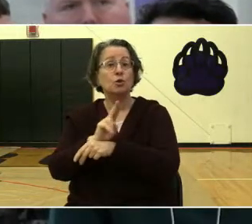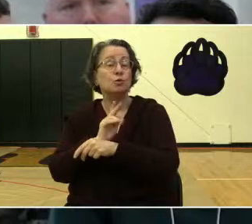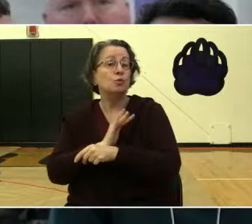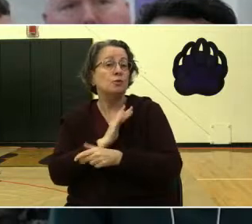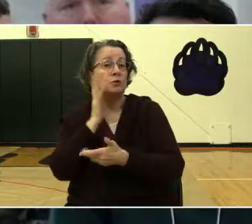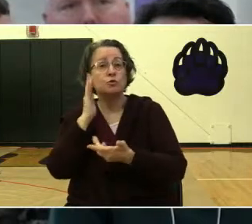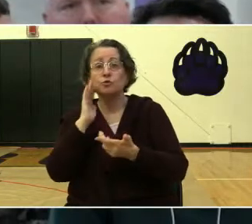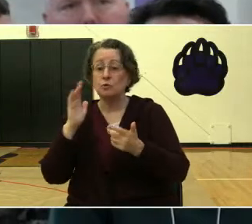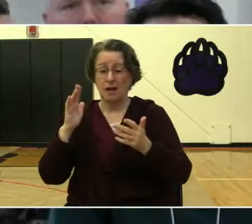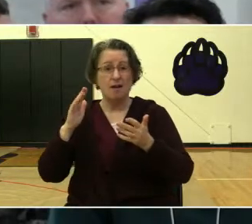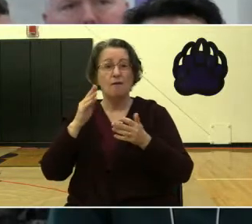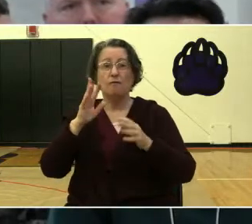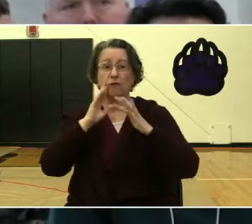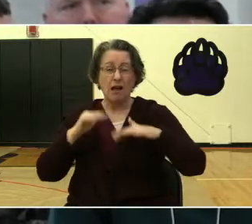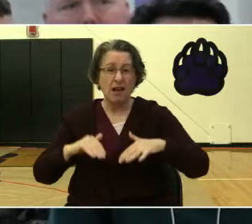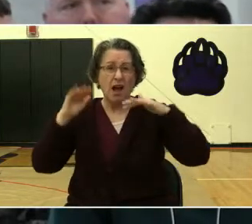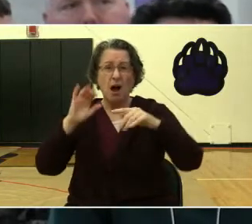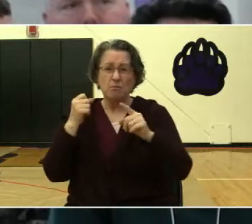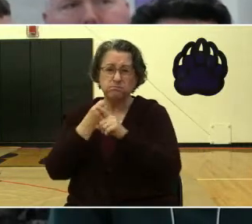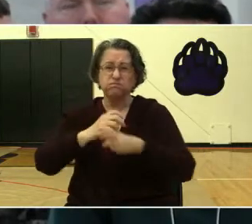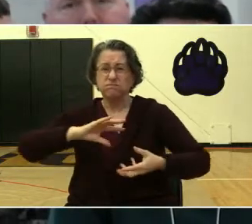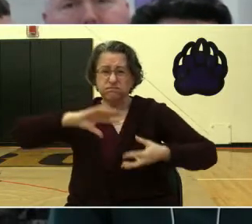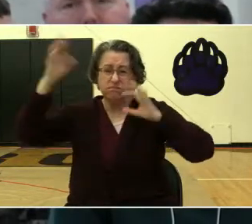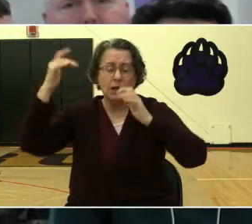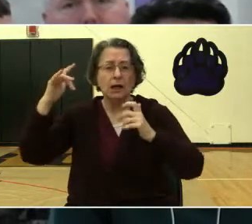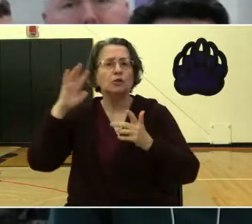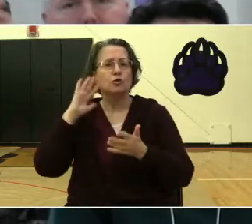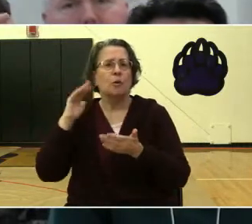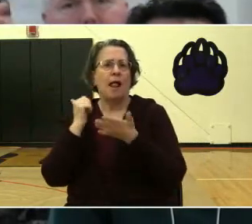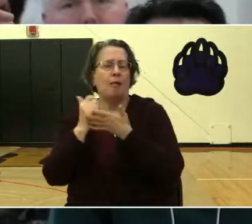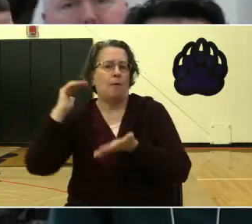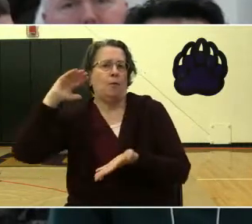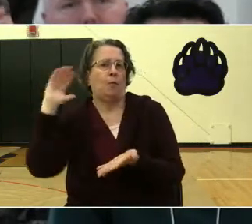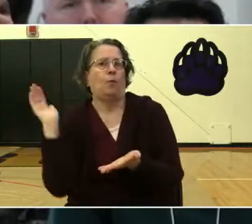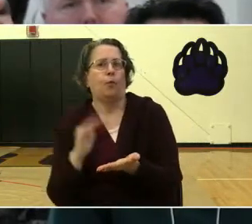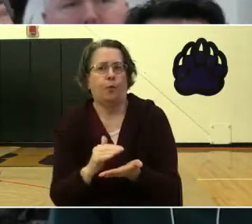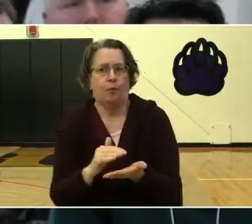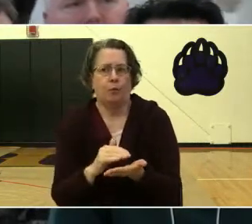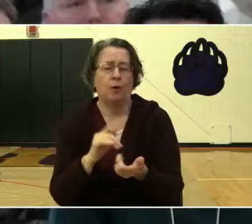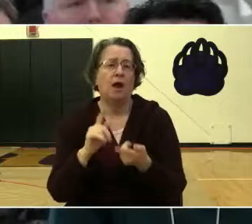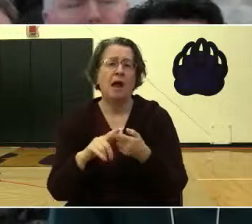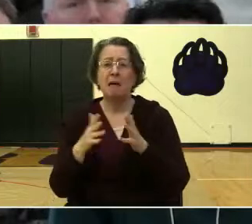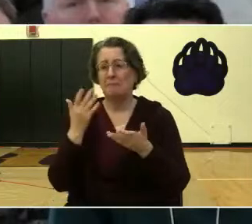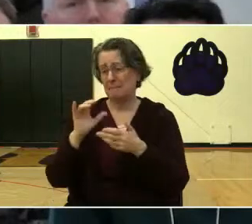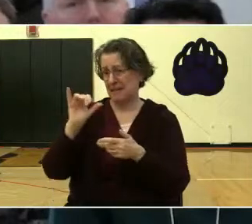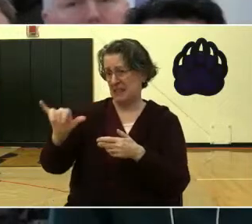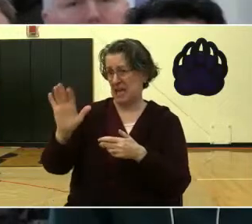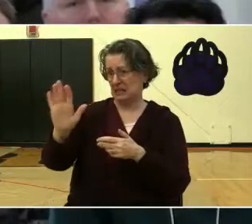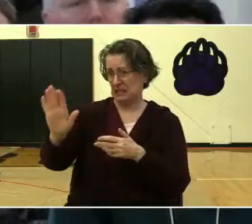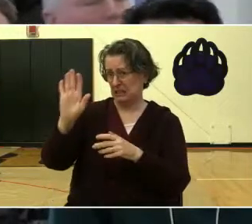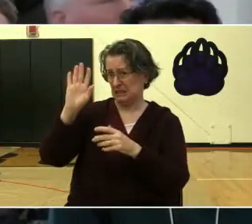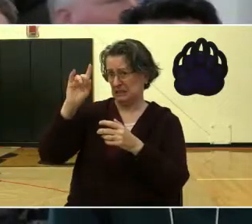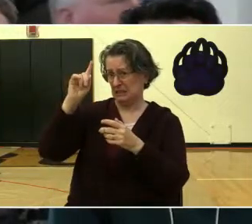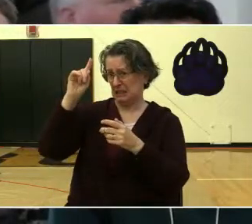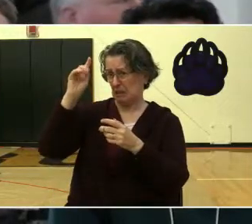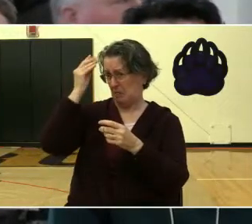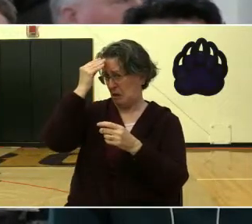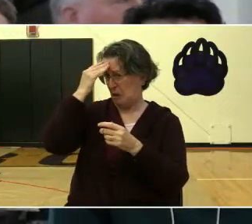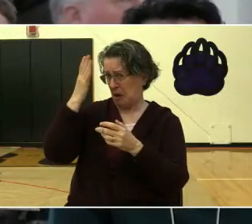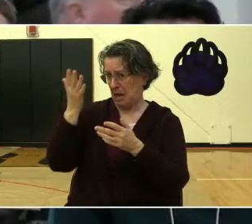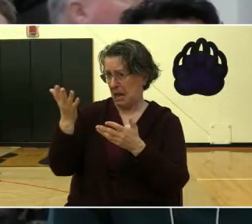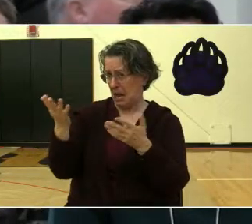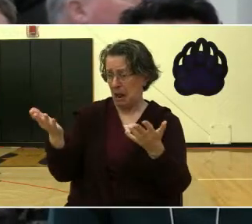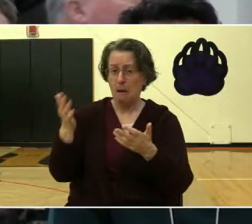in a manner that's sensitive to those objectives which may be the intent of the movement of that money into global warming